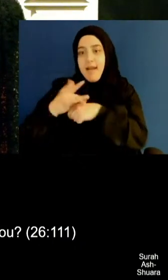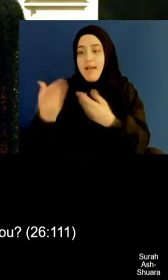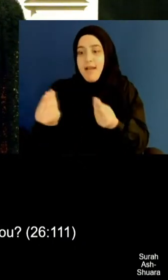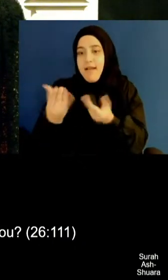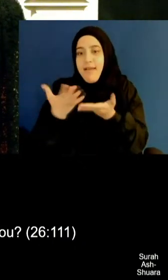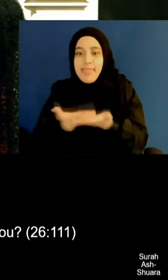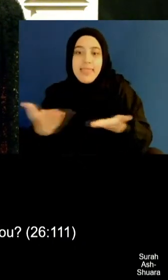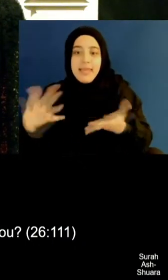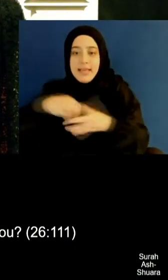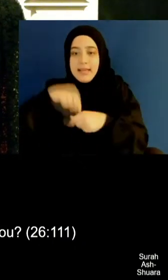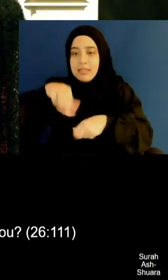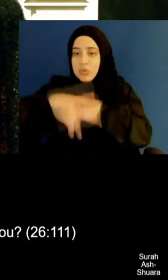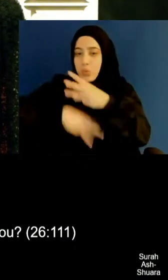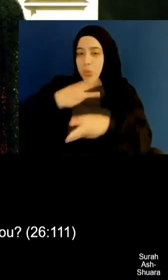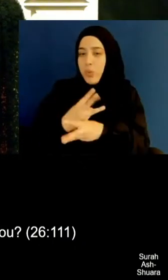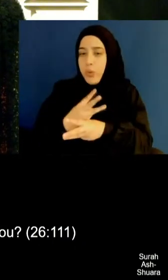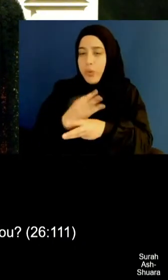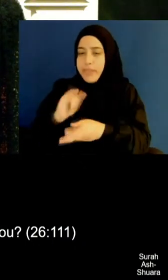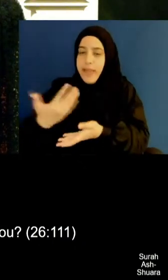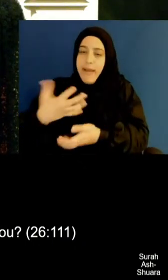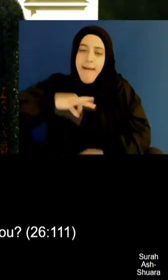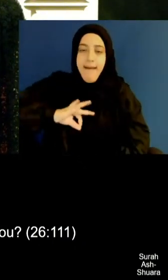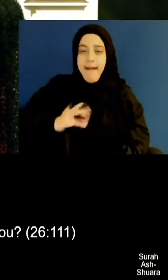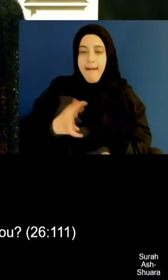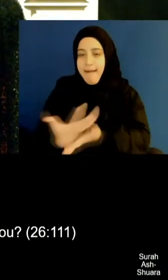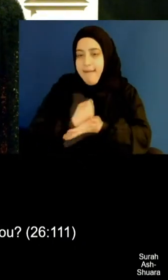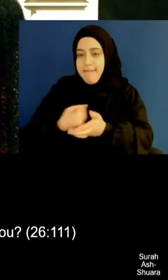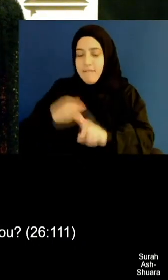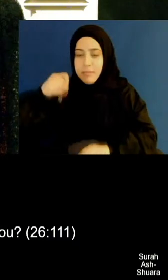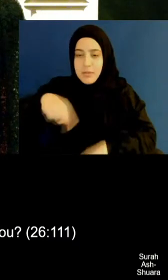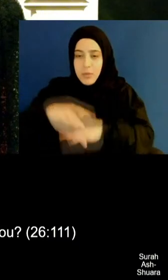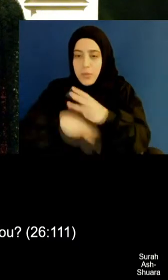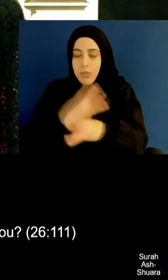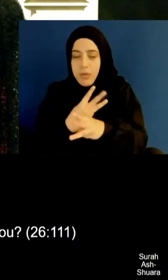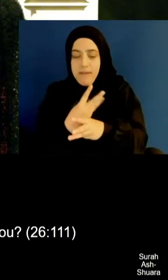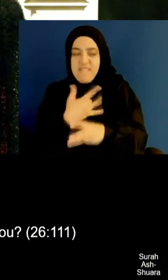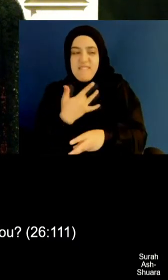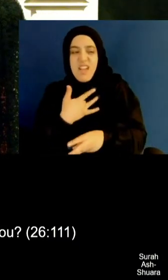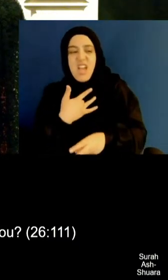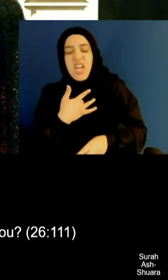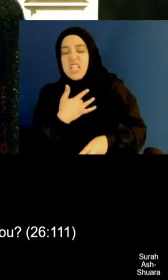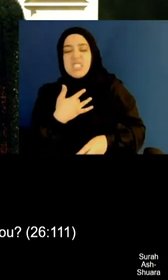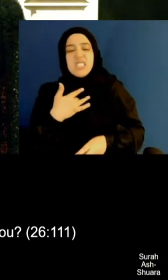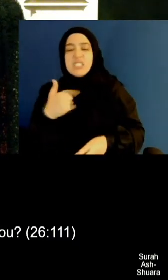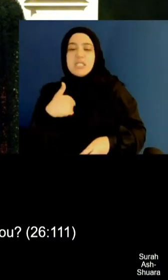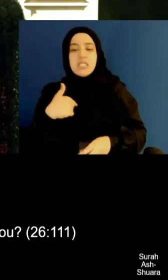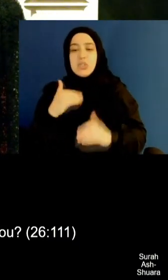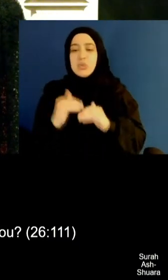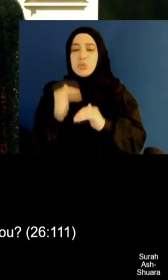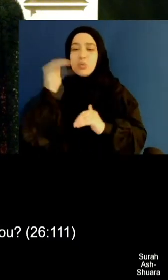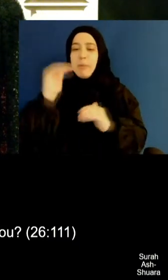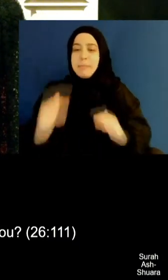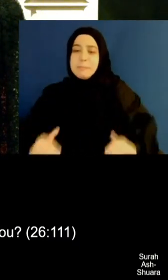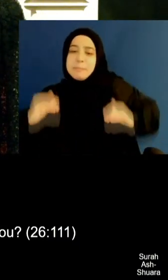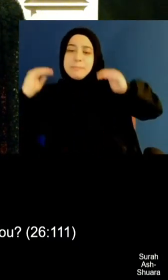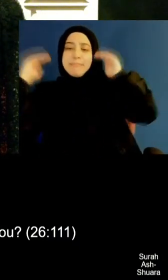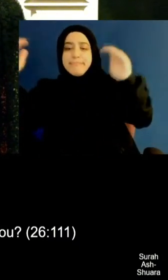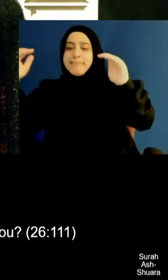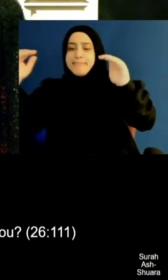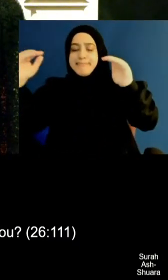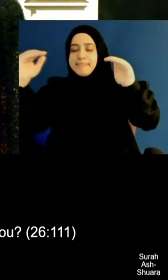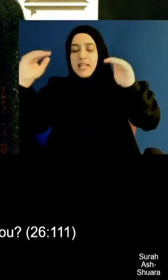their dunyawi affiliations, they felt that we are way too high of a class than